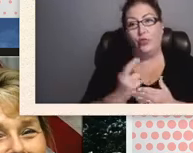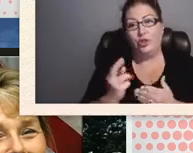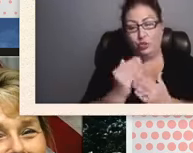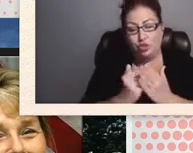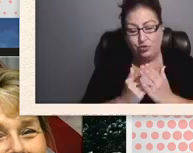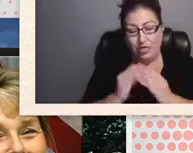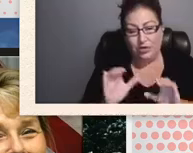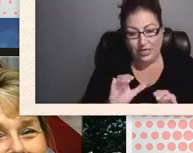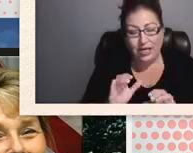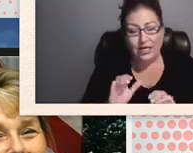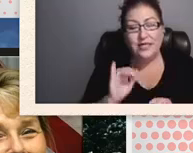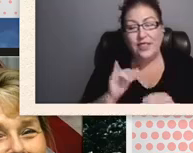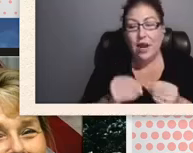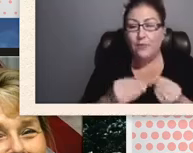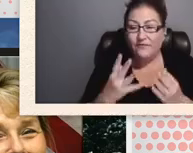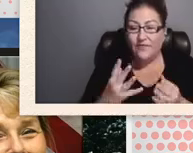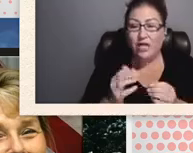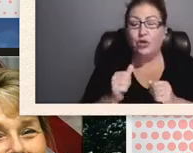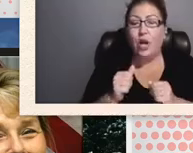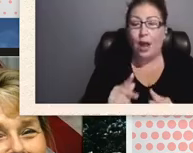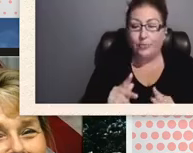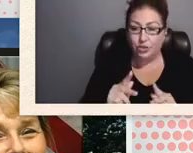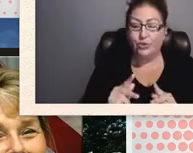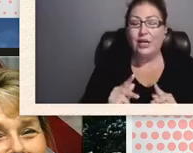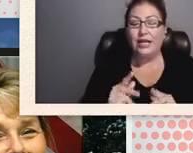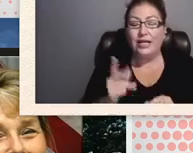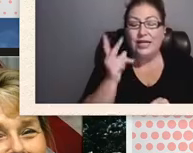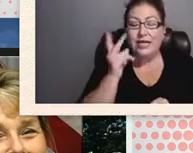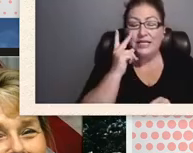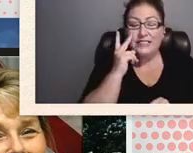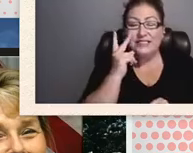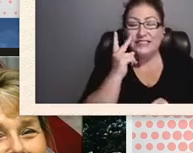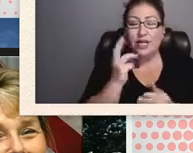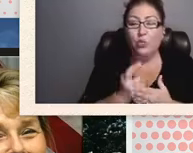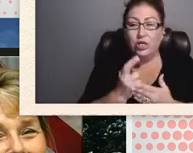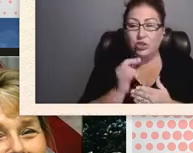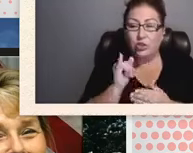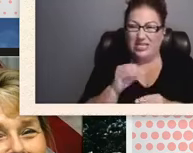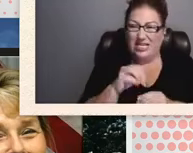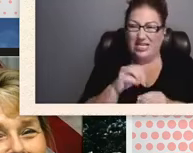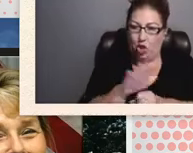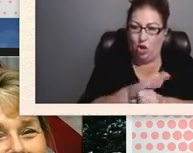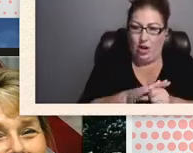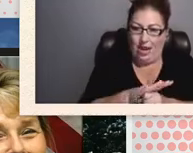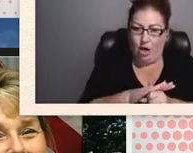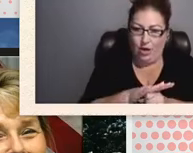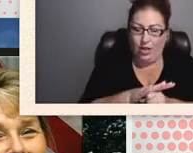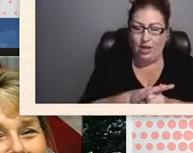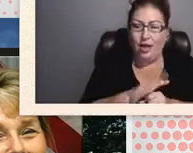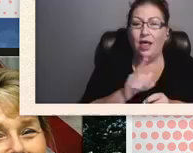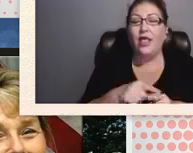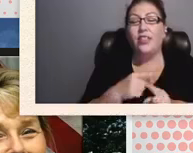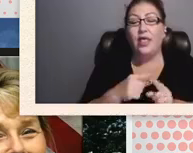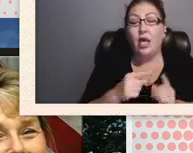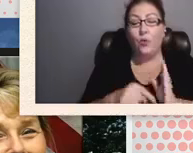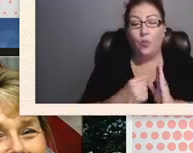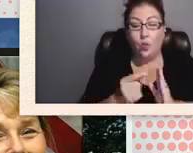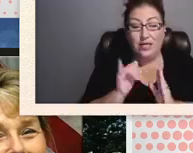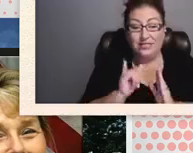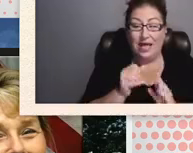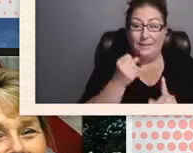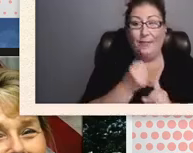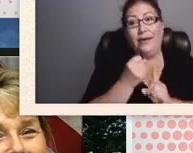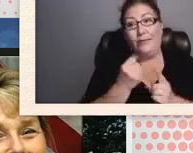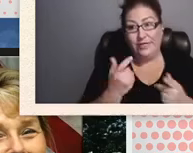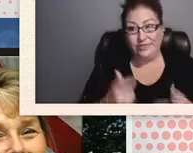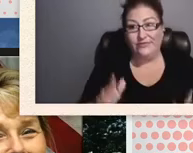it provides you an opportunity to see resources that are in your area. And then once this pandemic is lifted,